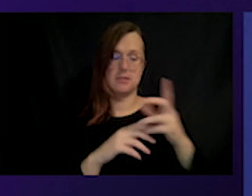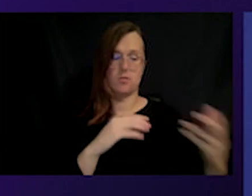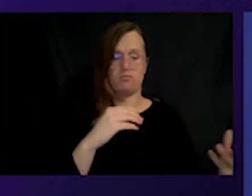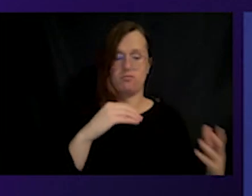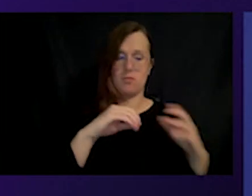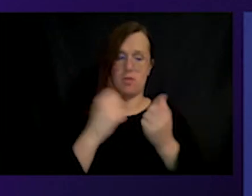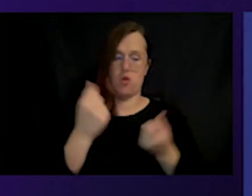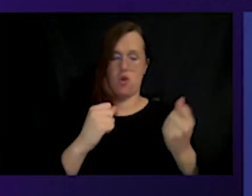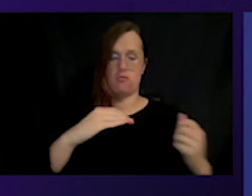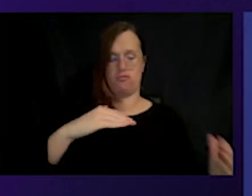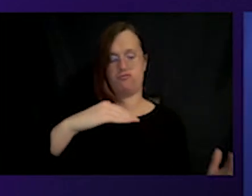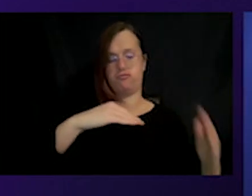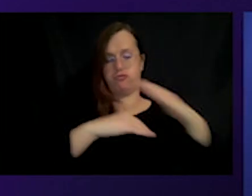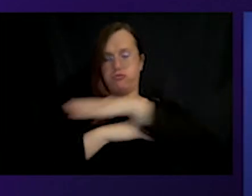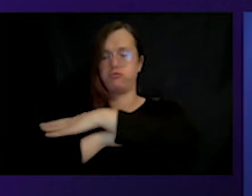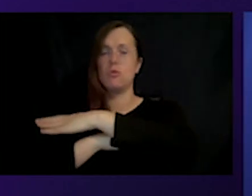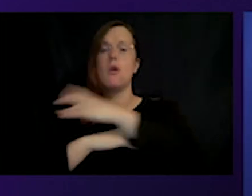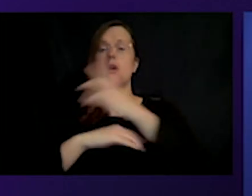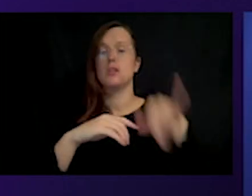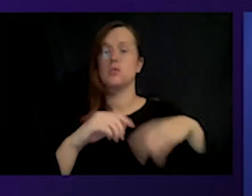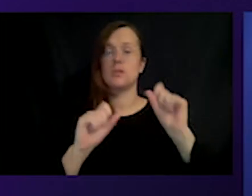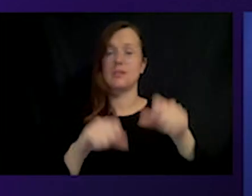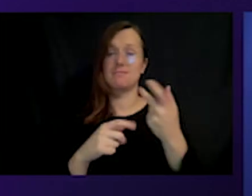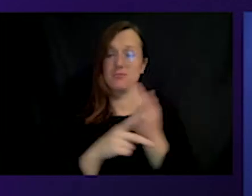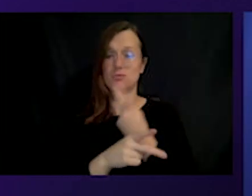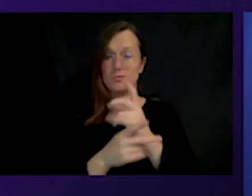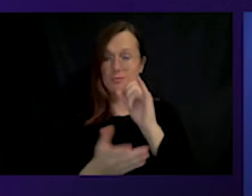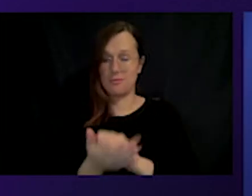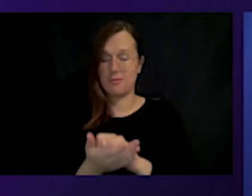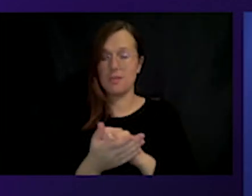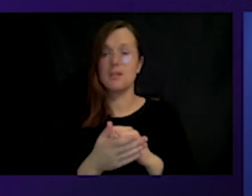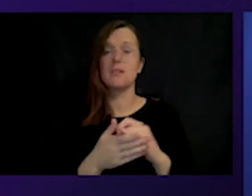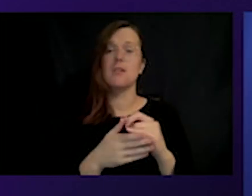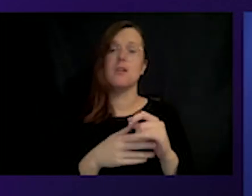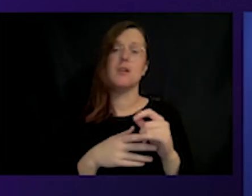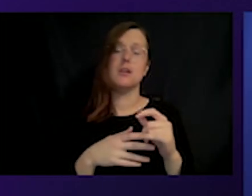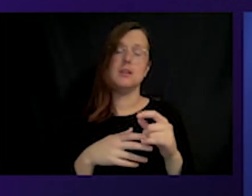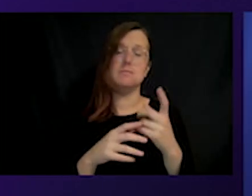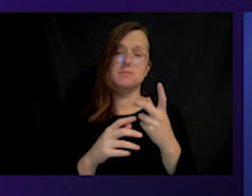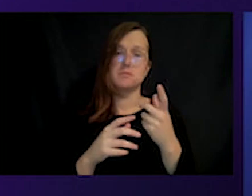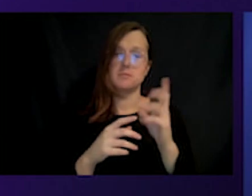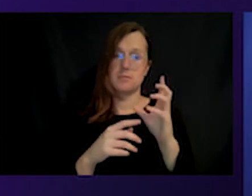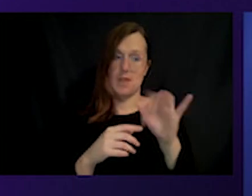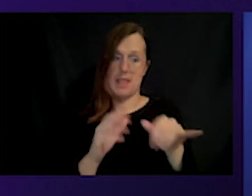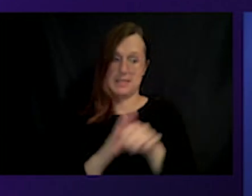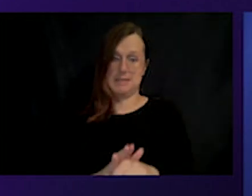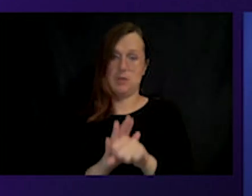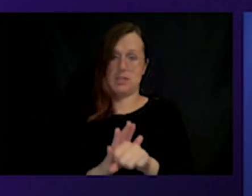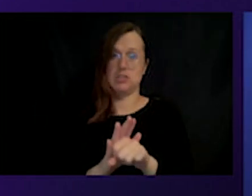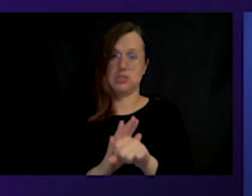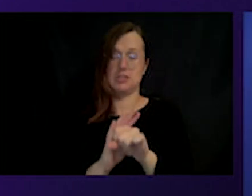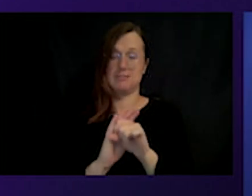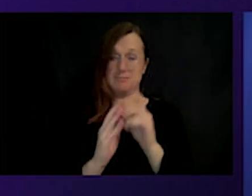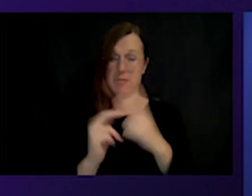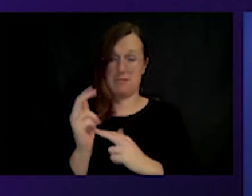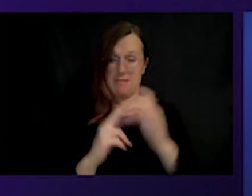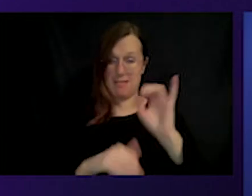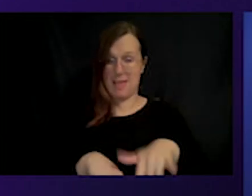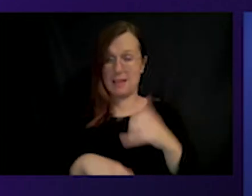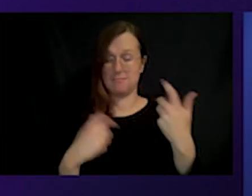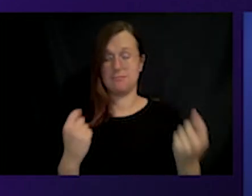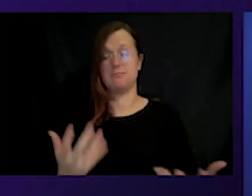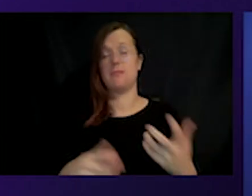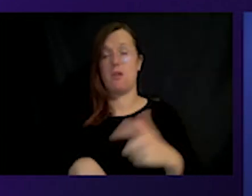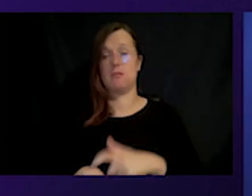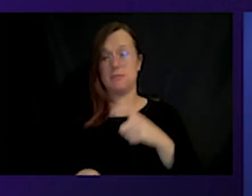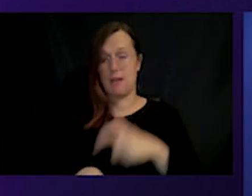it, right? And traditionally running that simulation is very, very time consuming. And we have developed